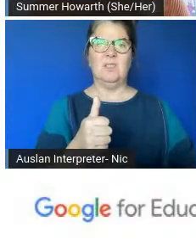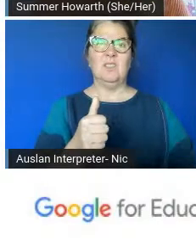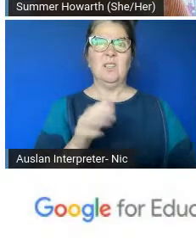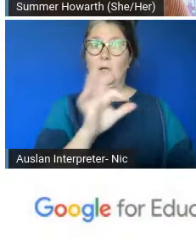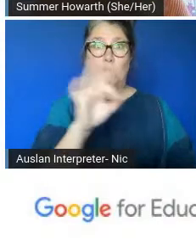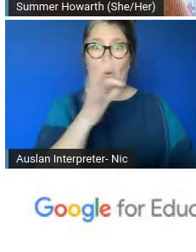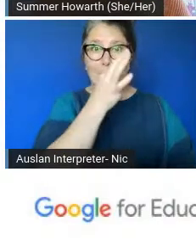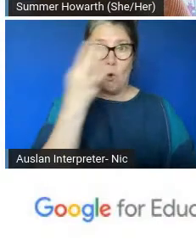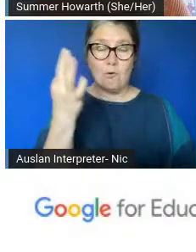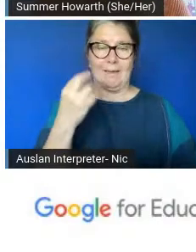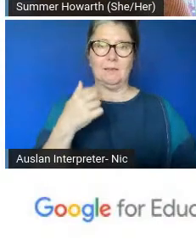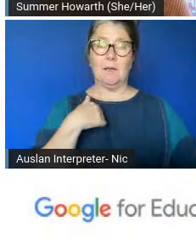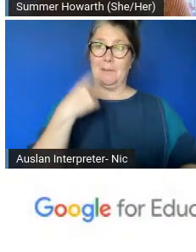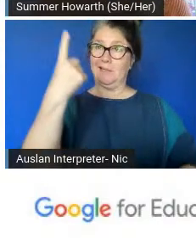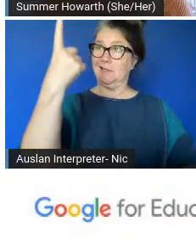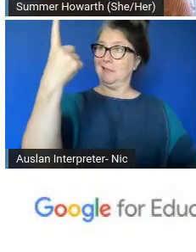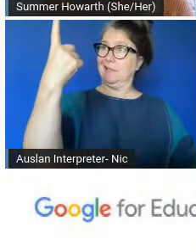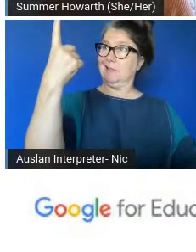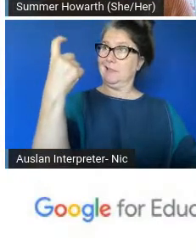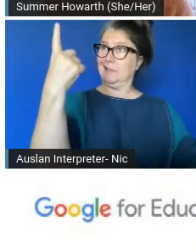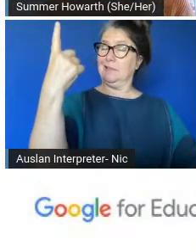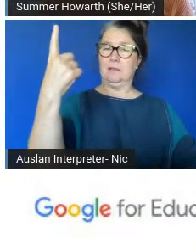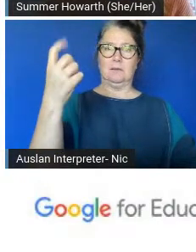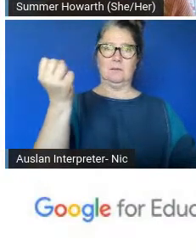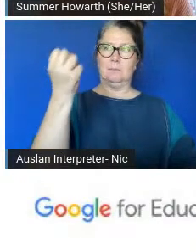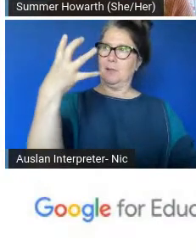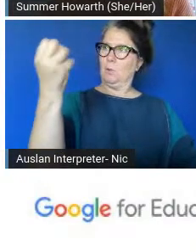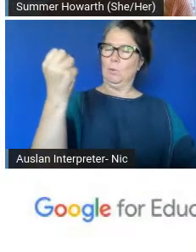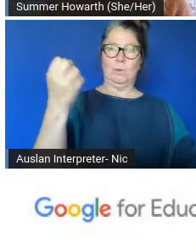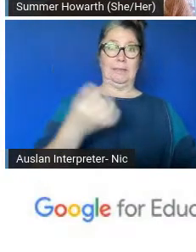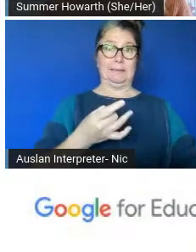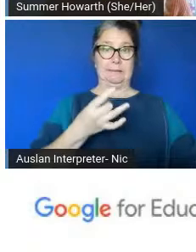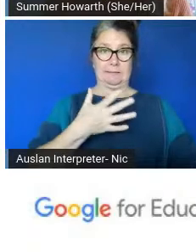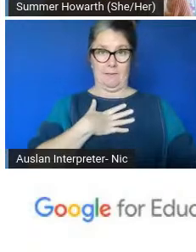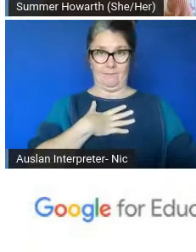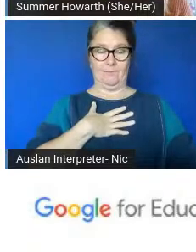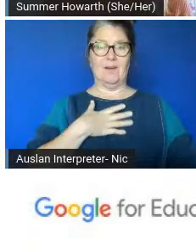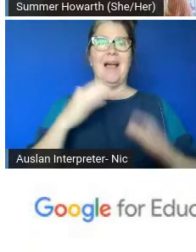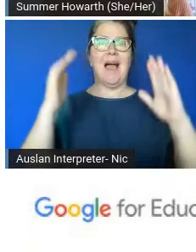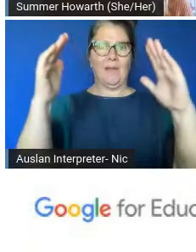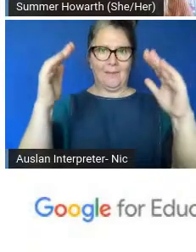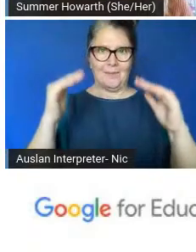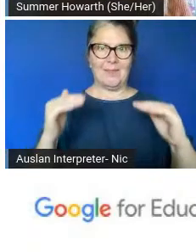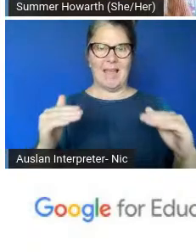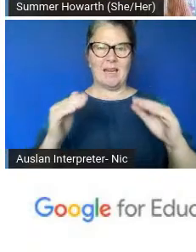selfie, which is what I'm doing. I don't know if you can see that. Like so. And then through the